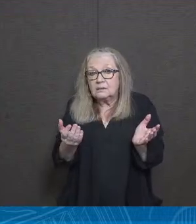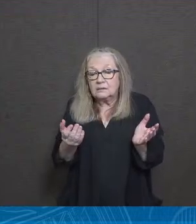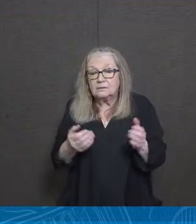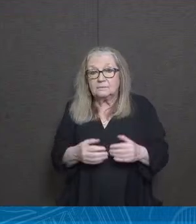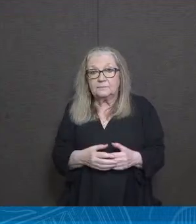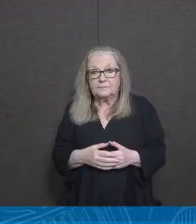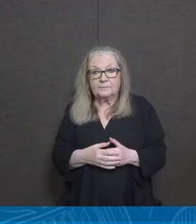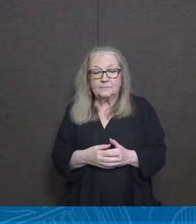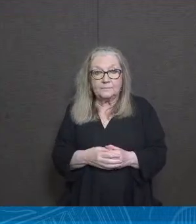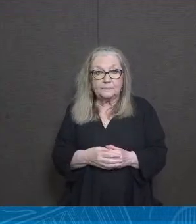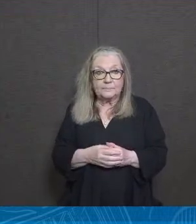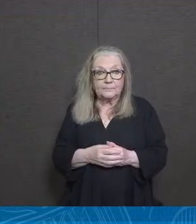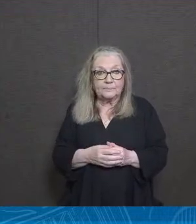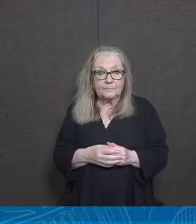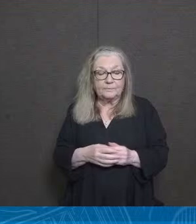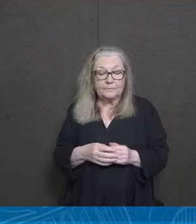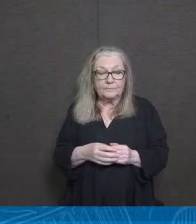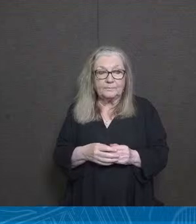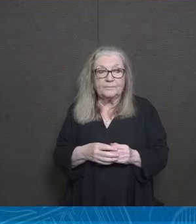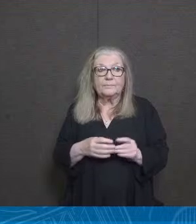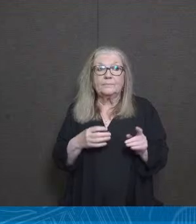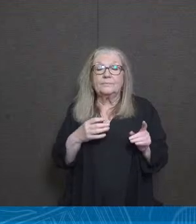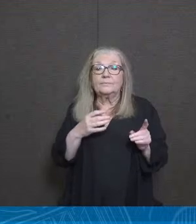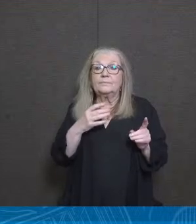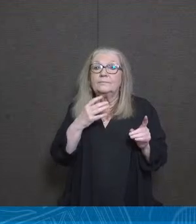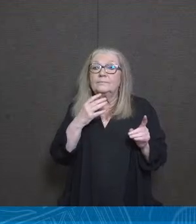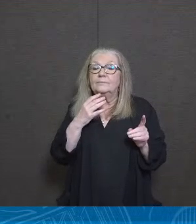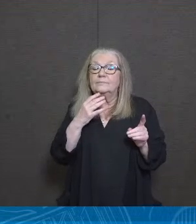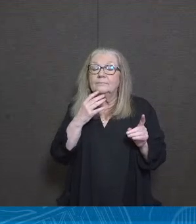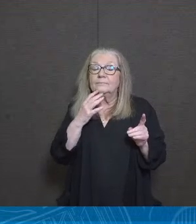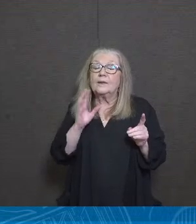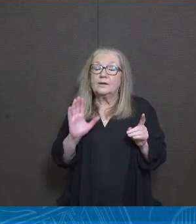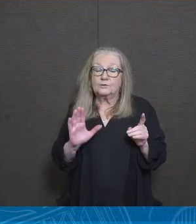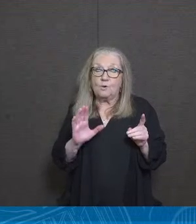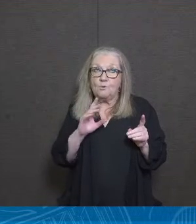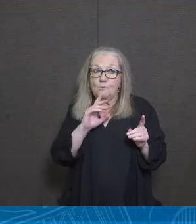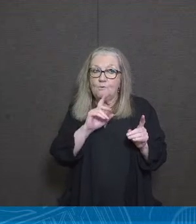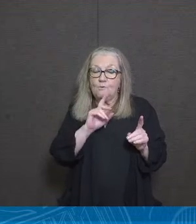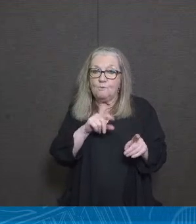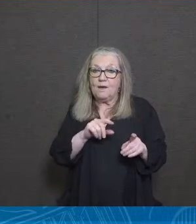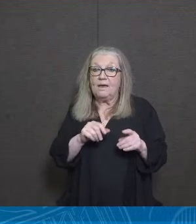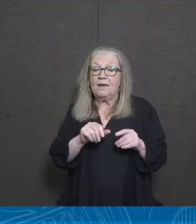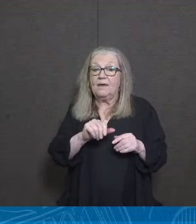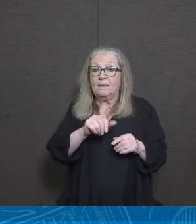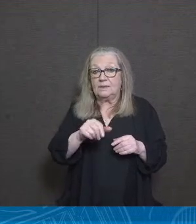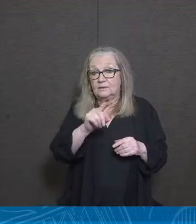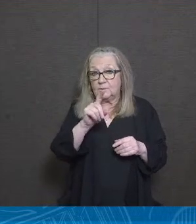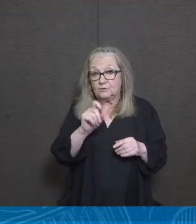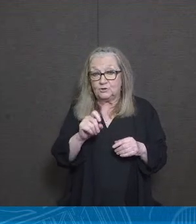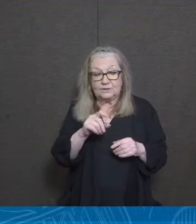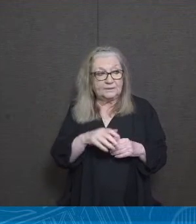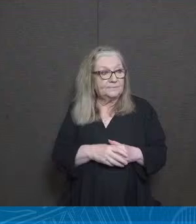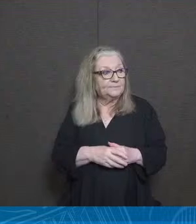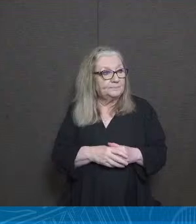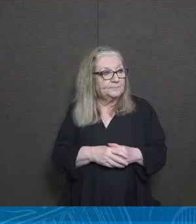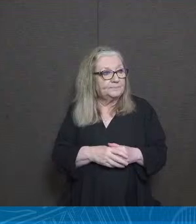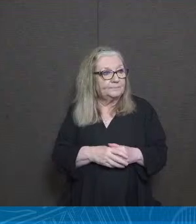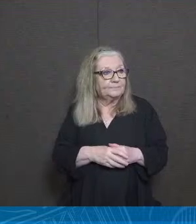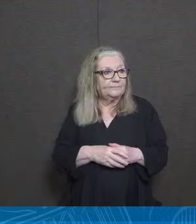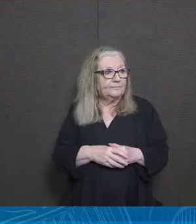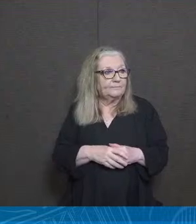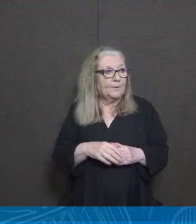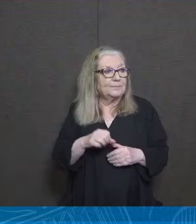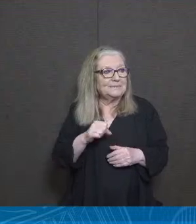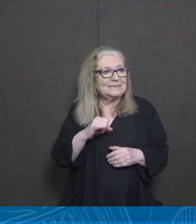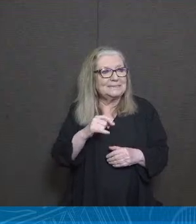cover. Yeah. Okay, that's a great point. So next question is for Satoshi. For